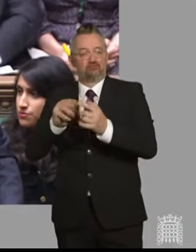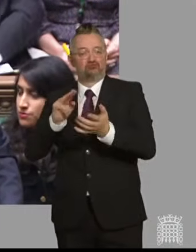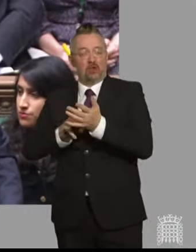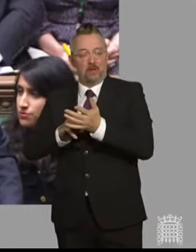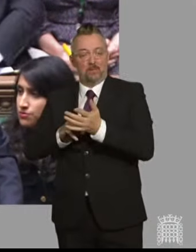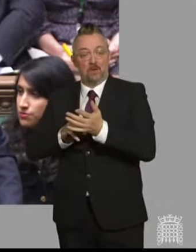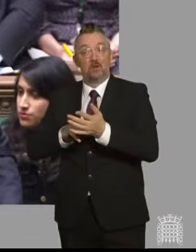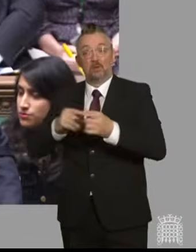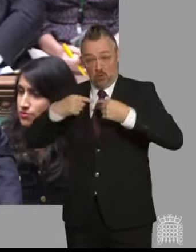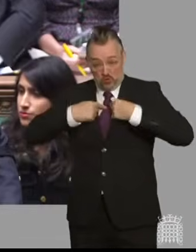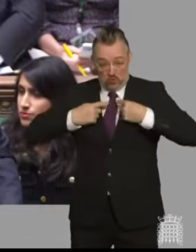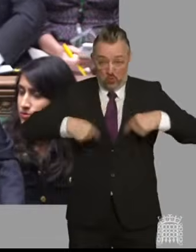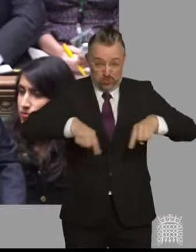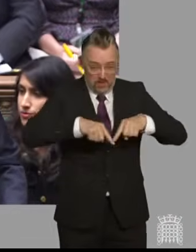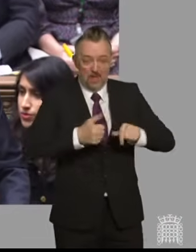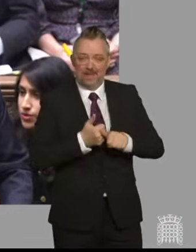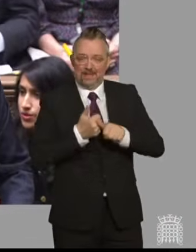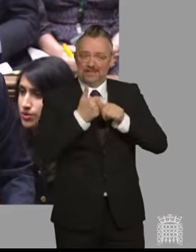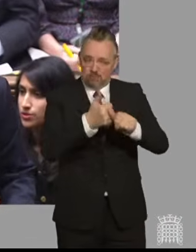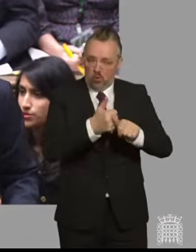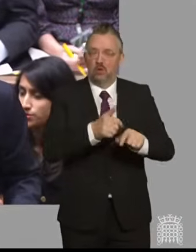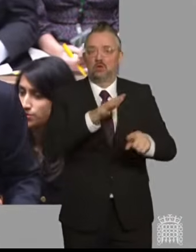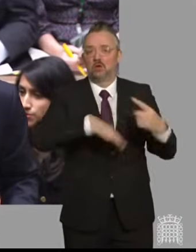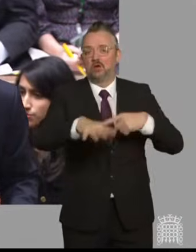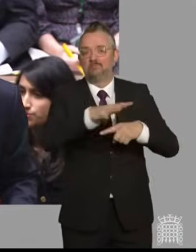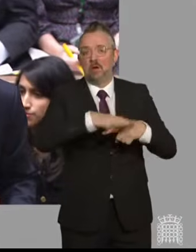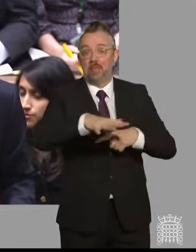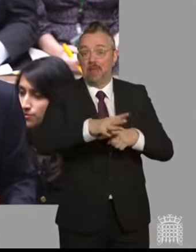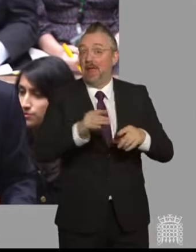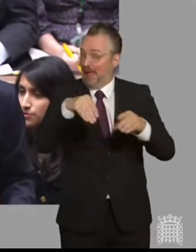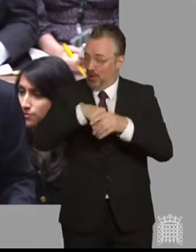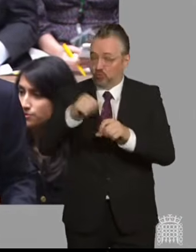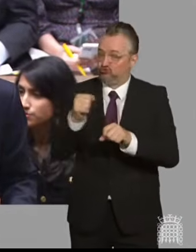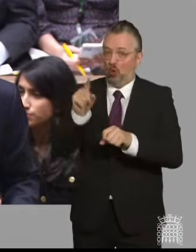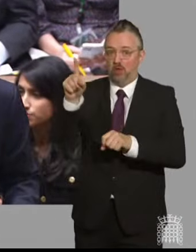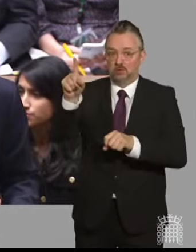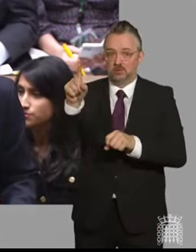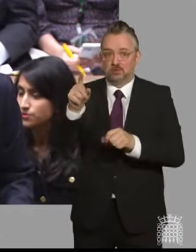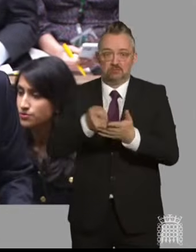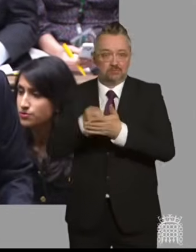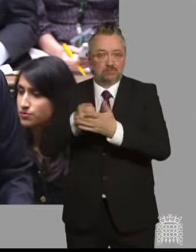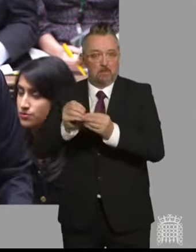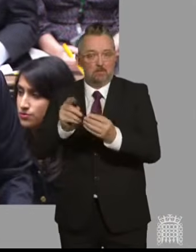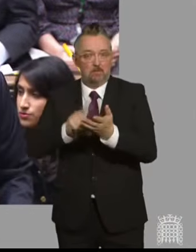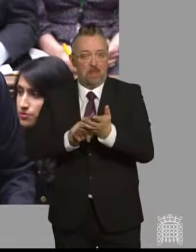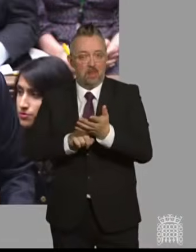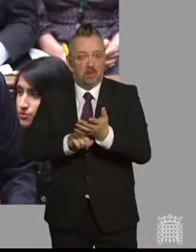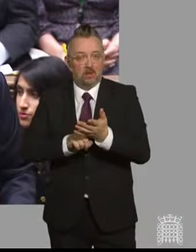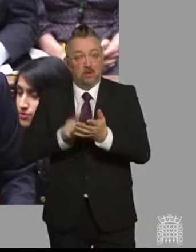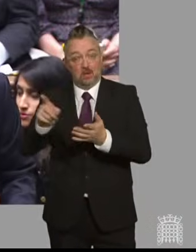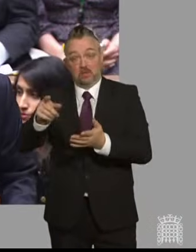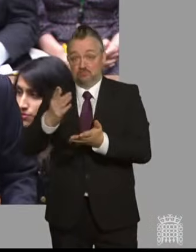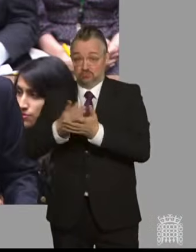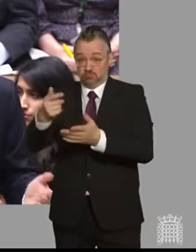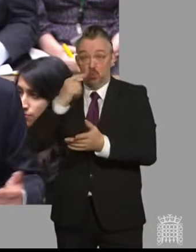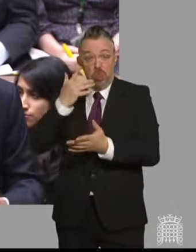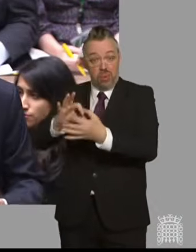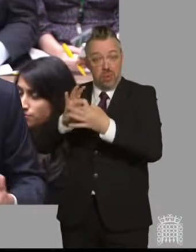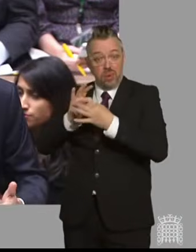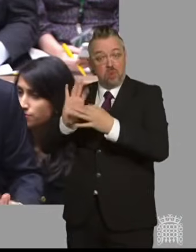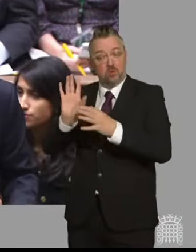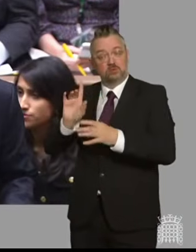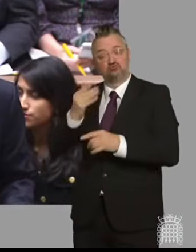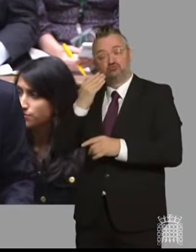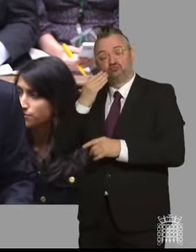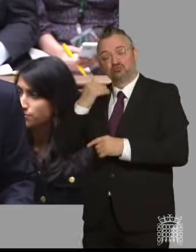in Scotland, with their energy bills. And I'm sure she will join me in welcoming the recent announcement about the fall in energy bills, bringing them